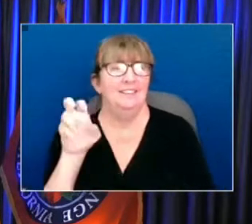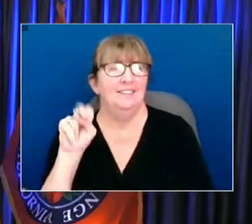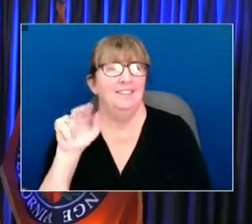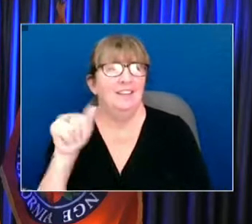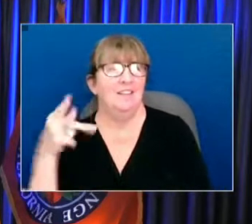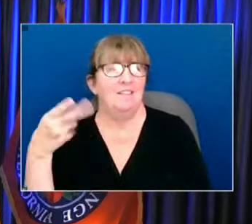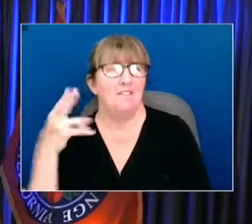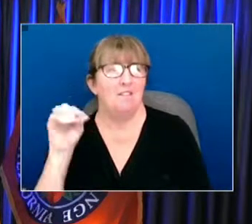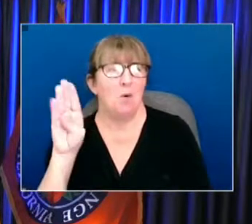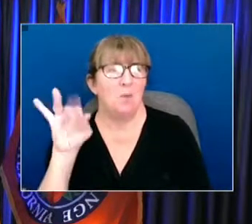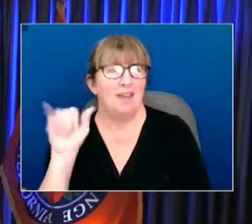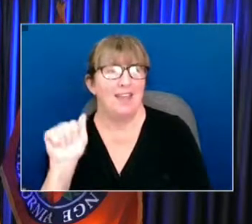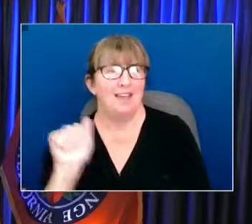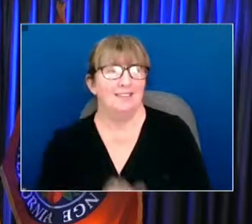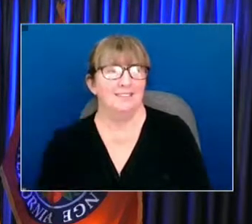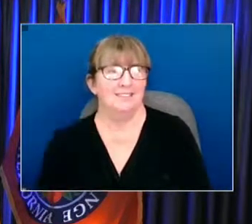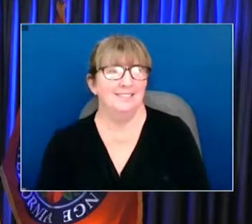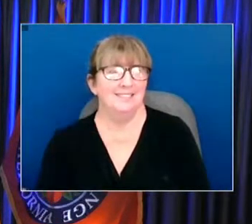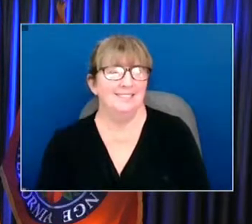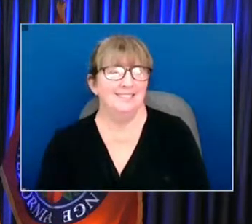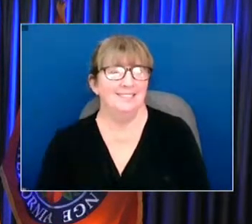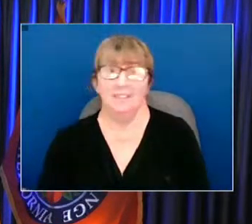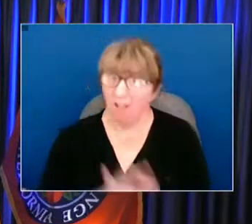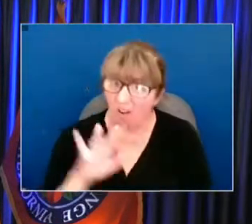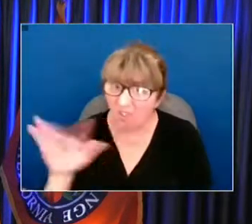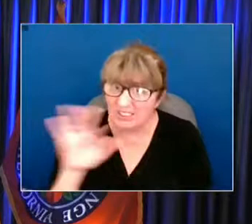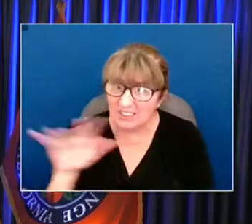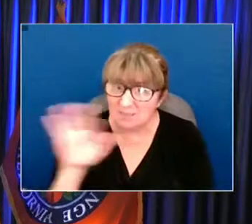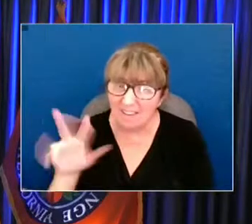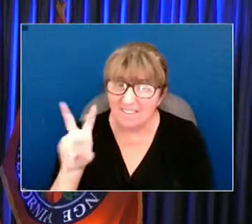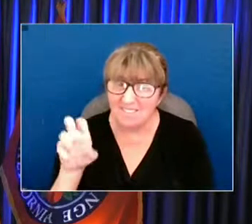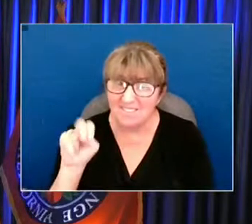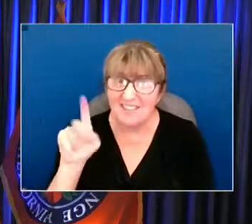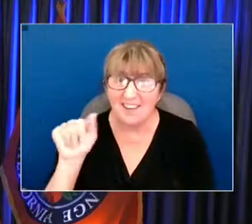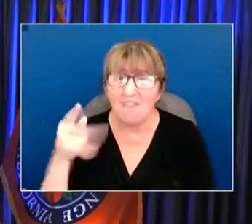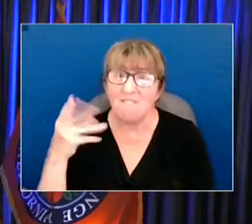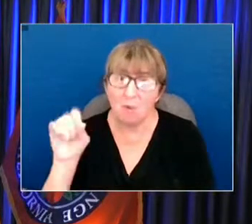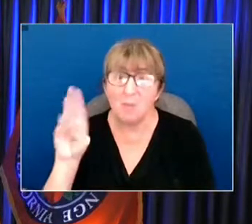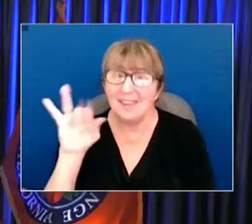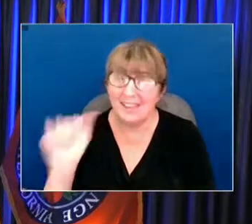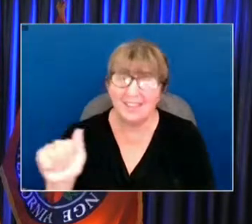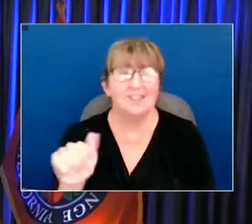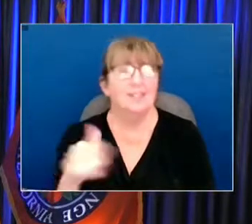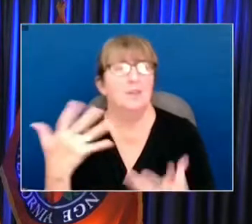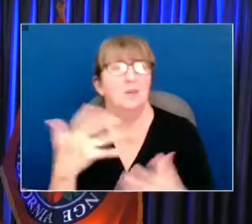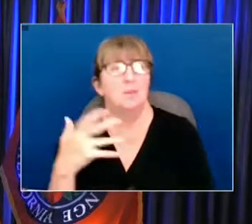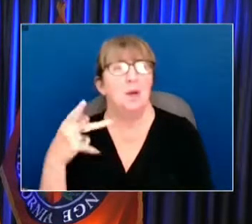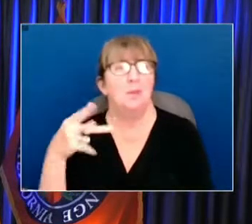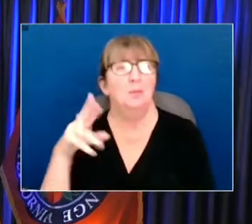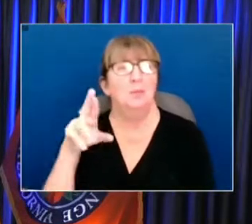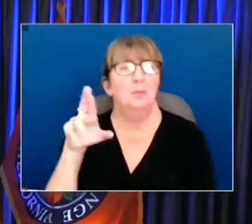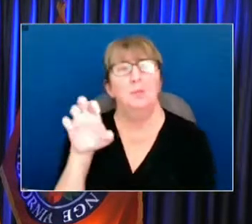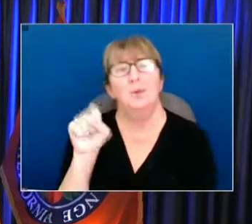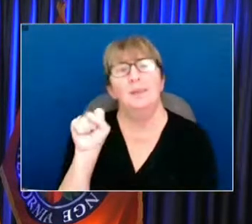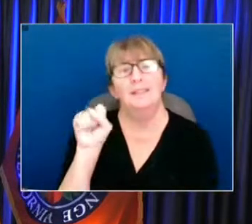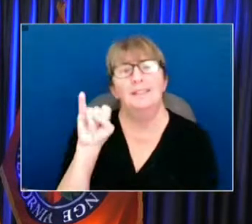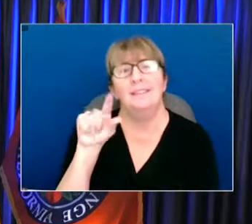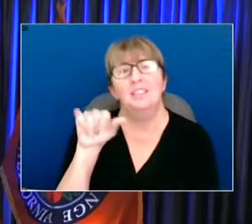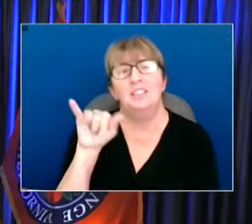could do it. She's doing it, yeah. Wow. Oh, you spelled out xenophobia? What about prestidigitation? That's a